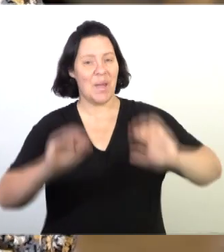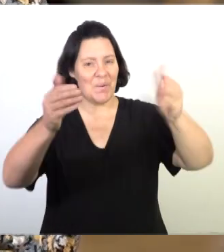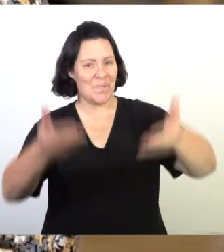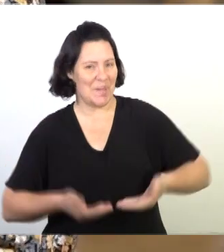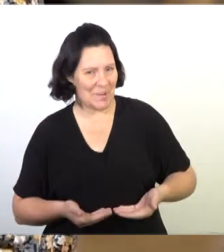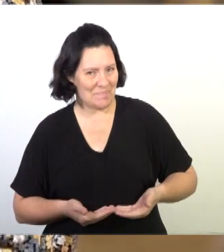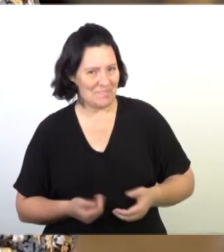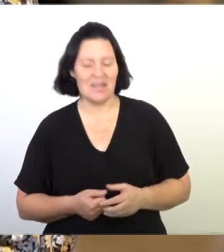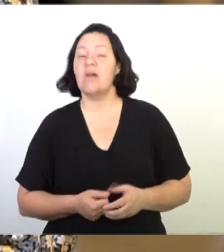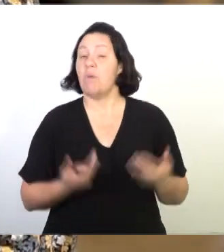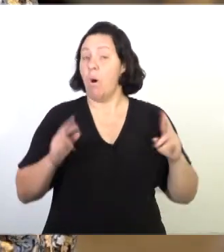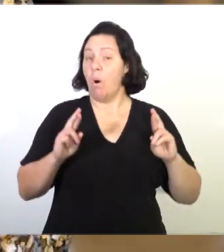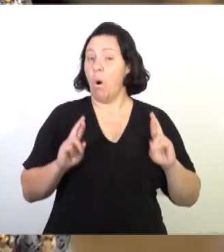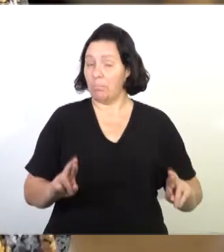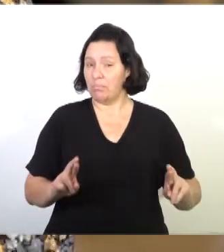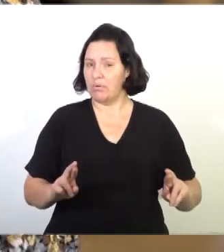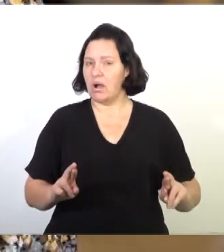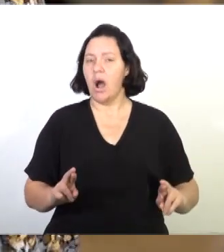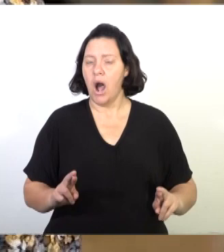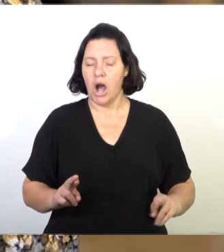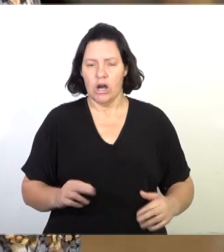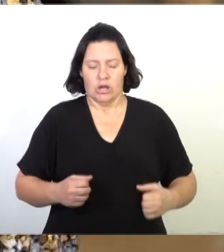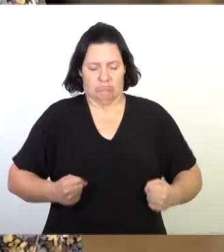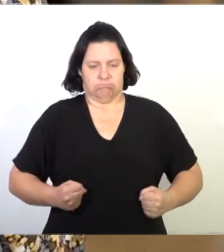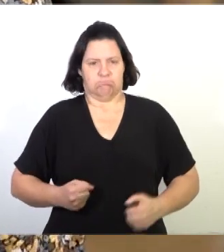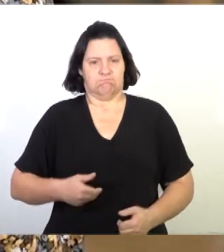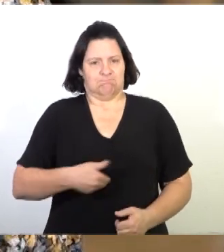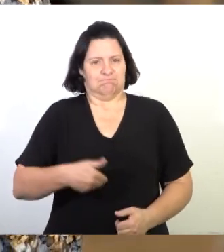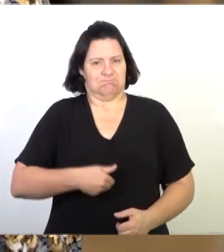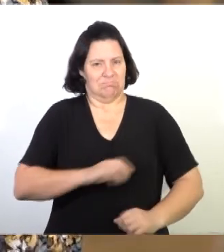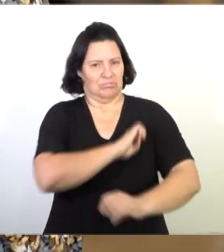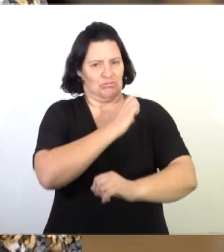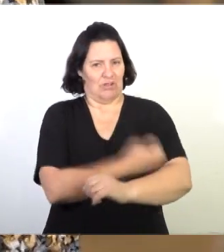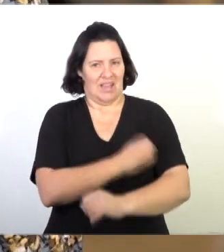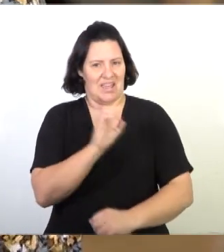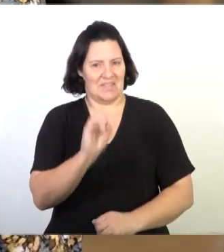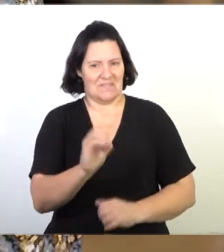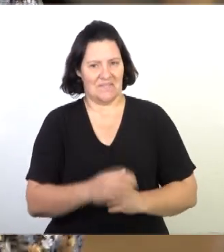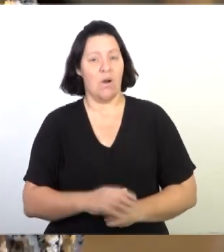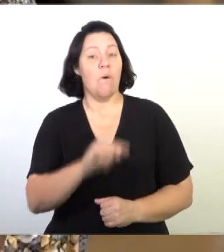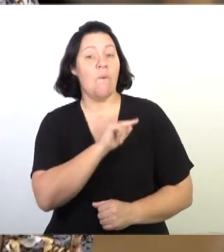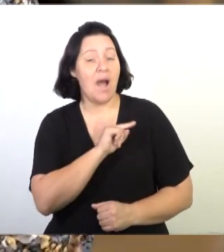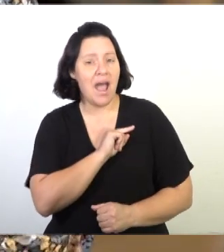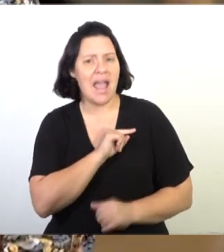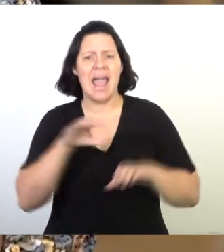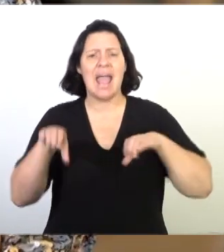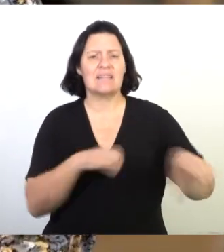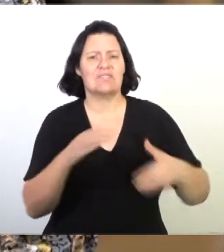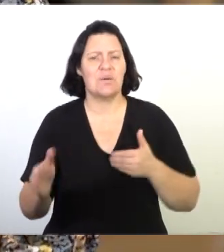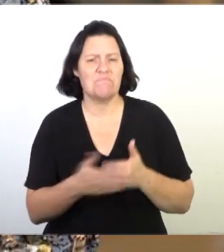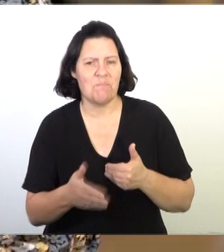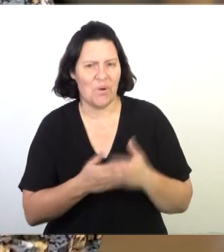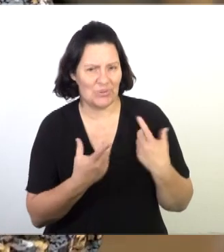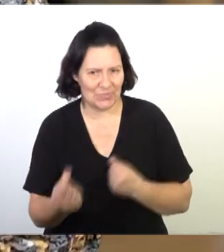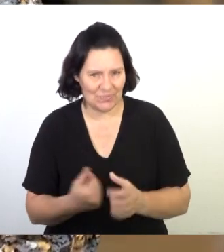Welcome back, everyone, and I hope you have regained some strength and energy because we are having more